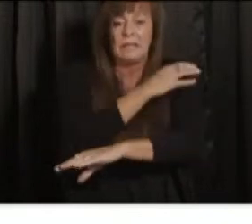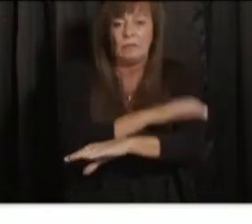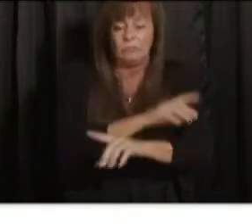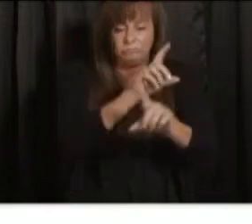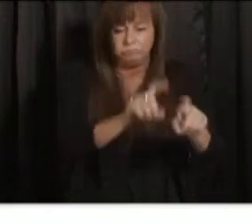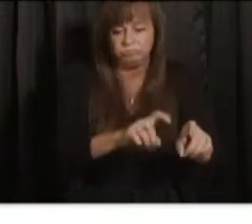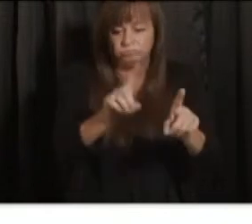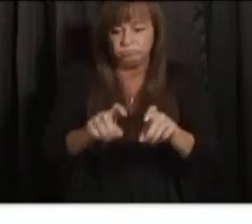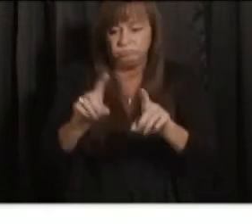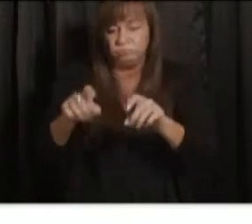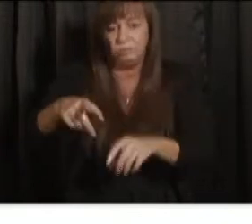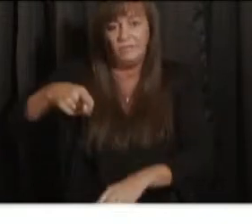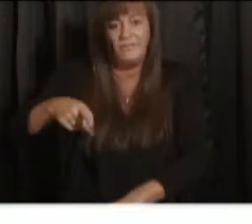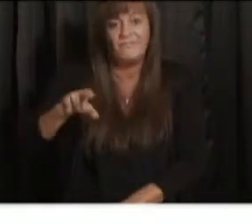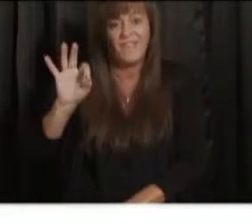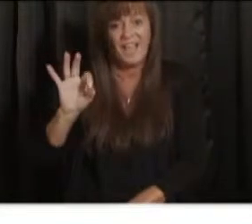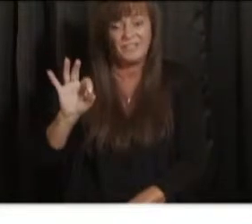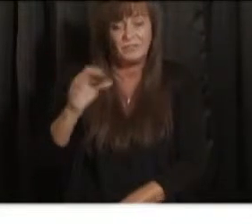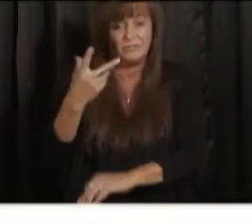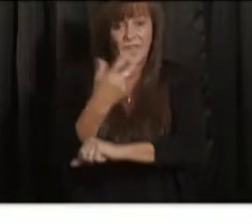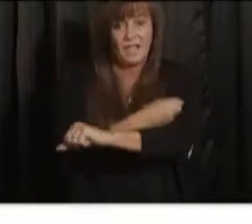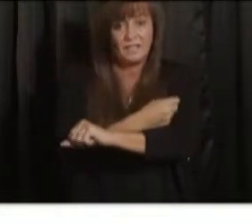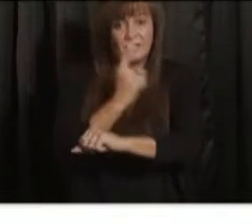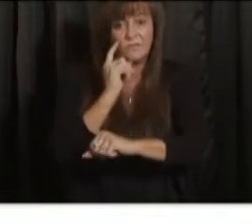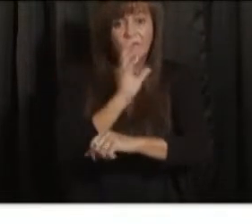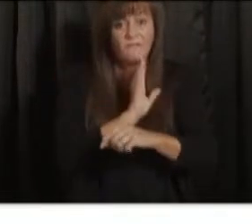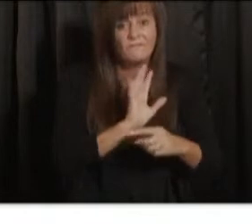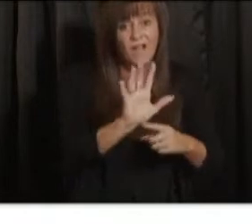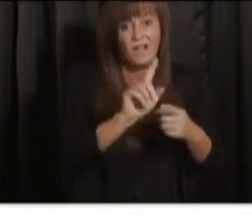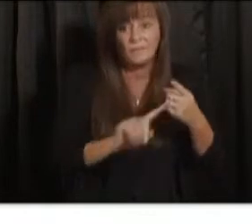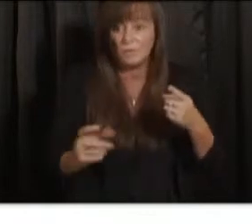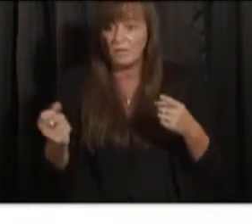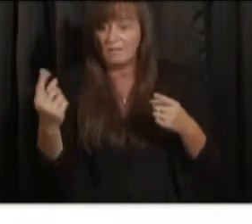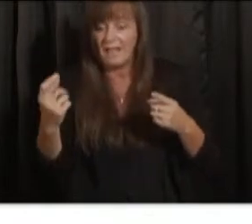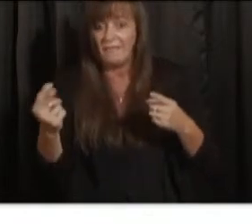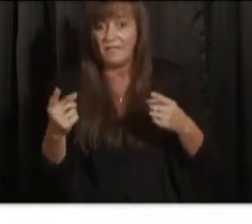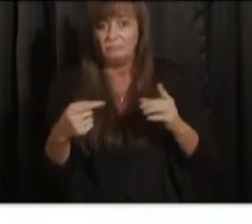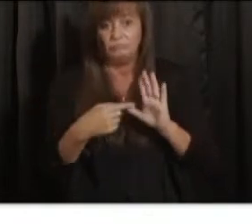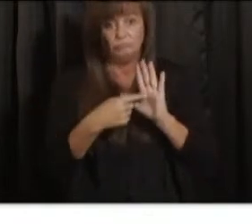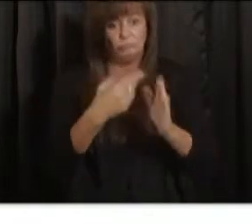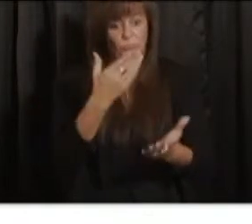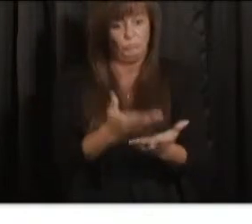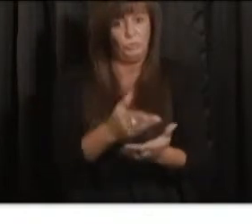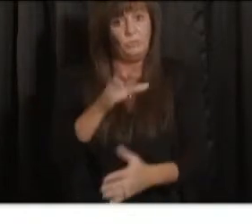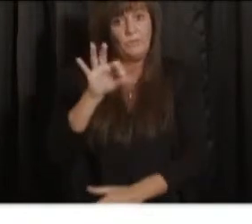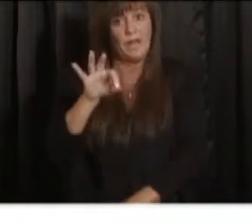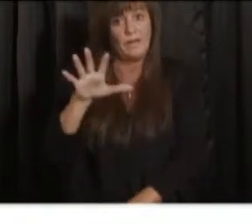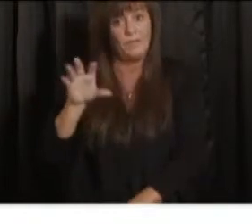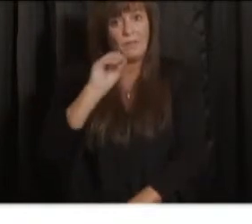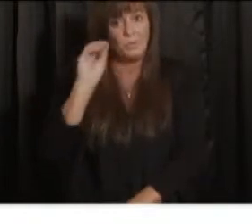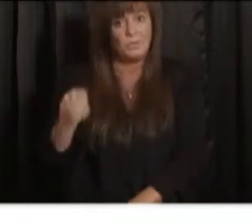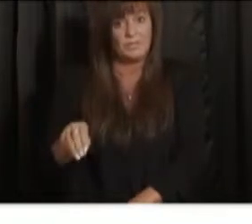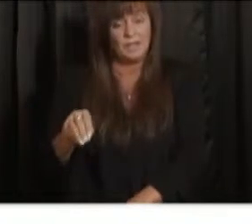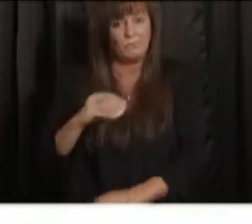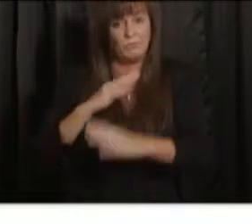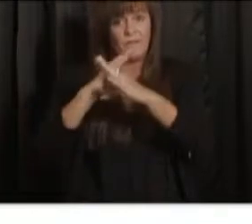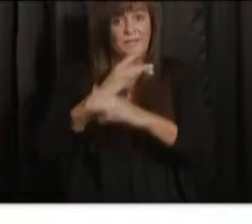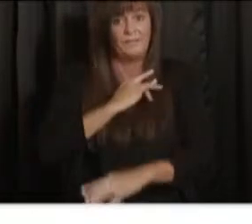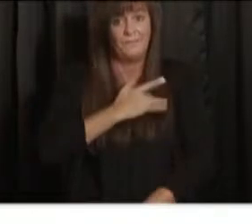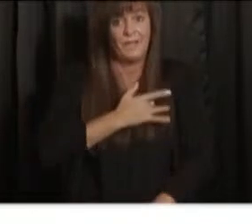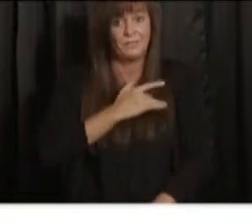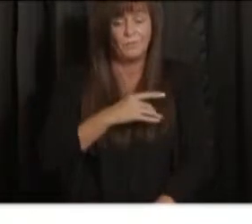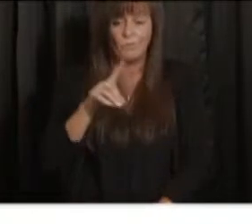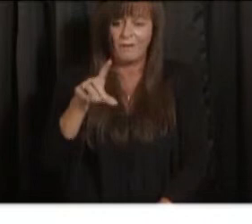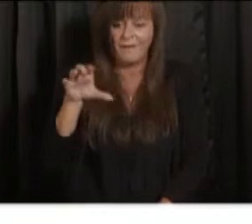Pfizer's vaccine for 5 to 11-year-olds showed to be about 91% effective in preventing infection and